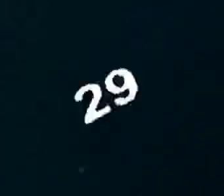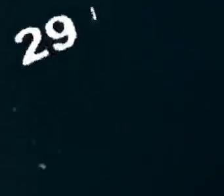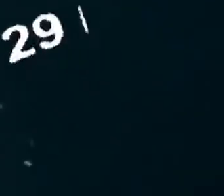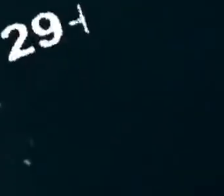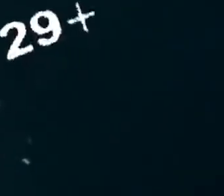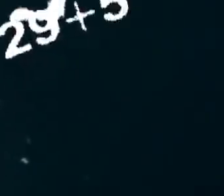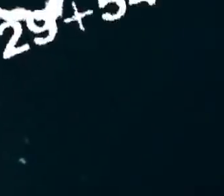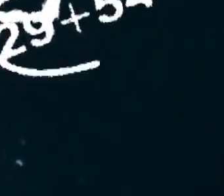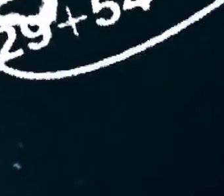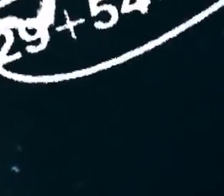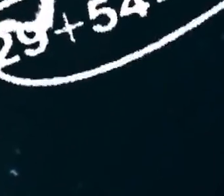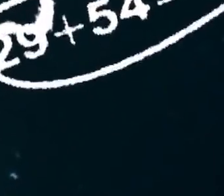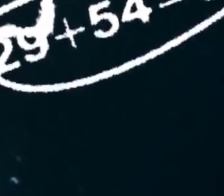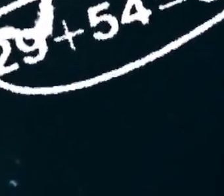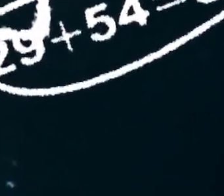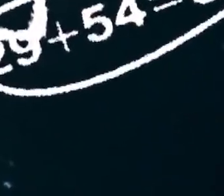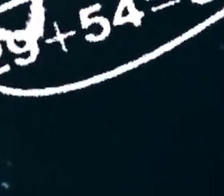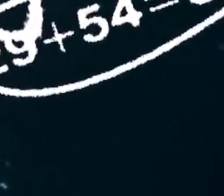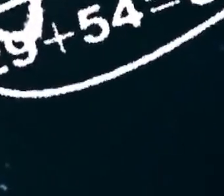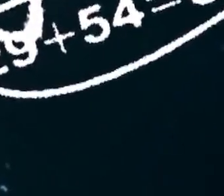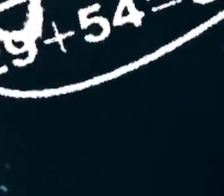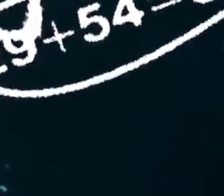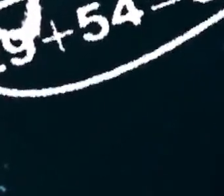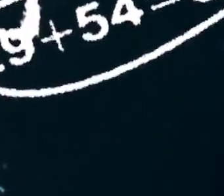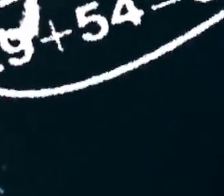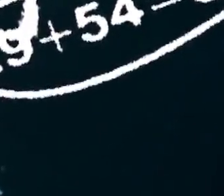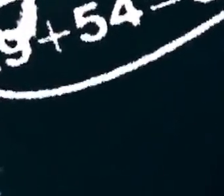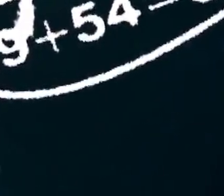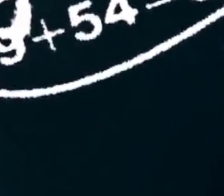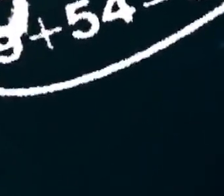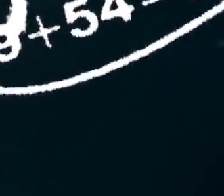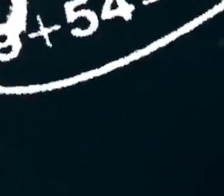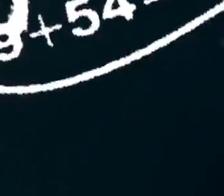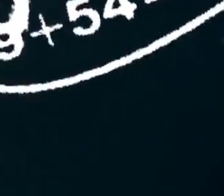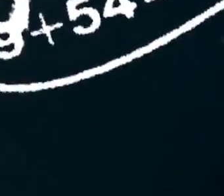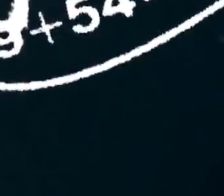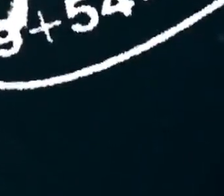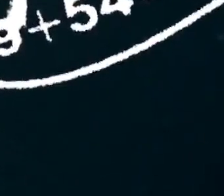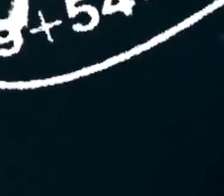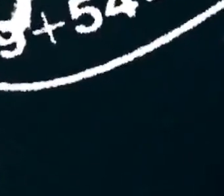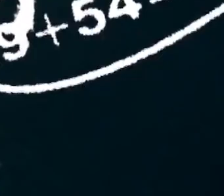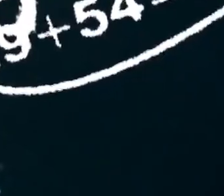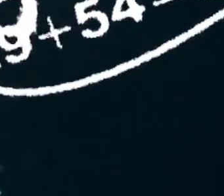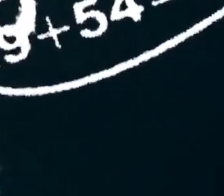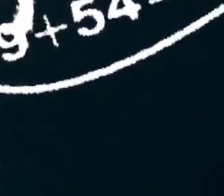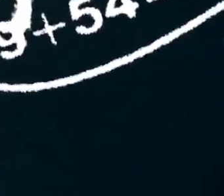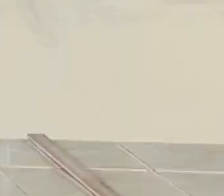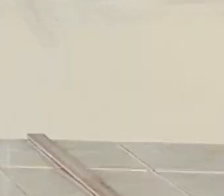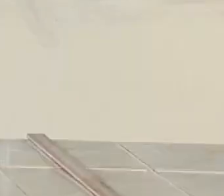Welcome to Study Time, a televised home learning program produced by Rwanda Education